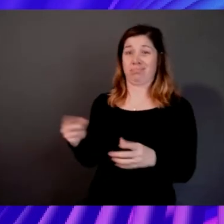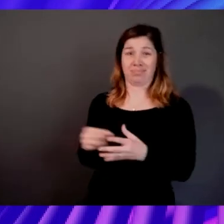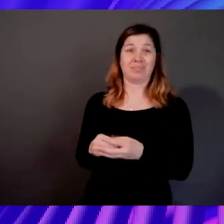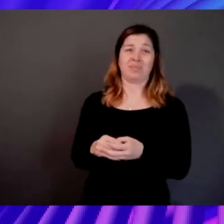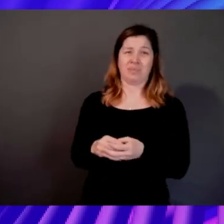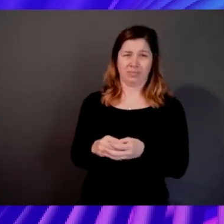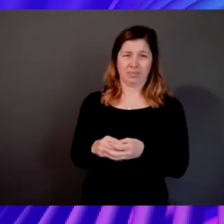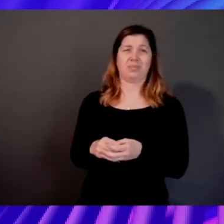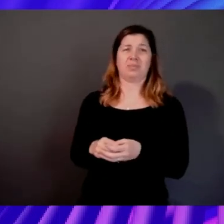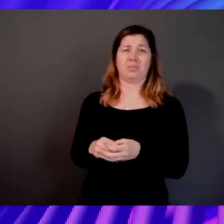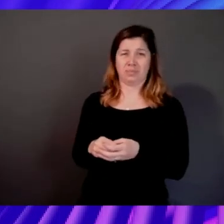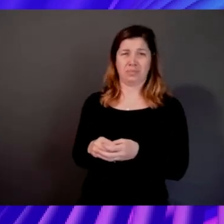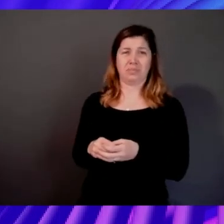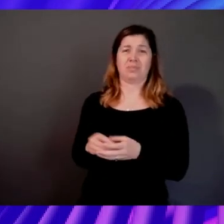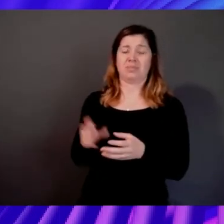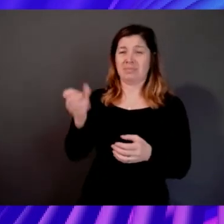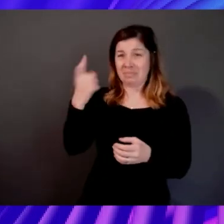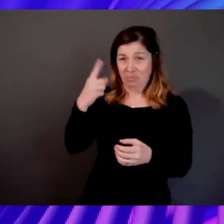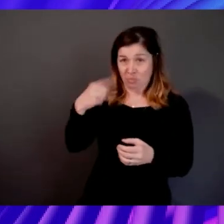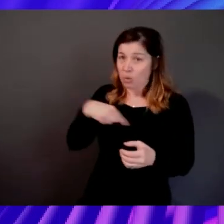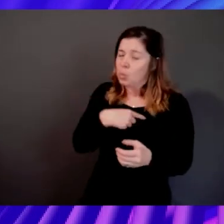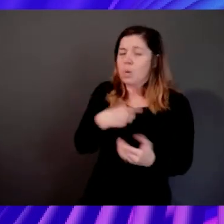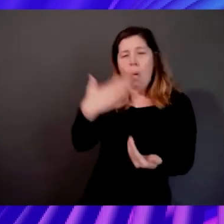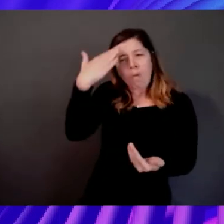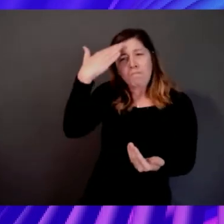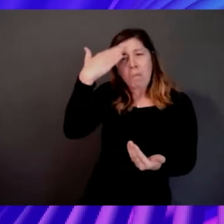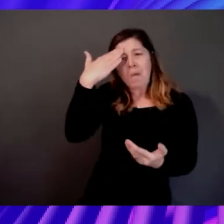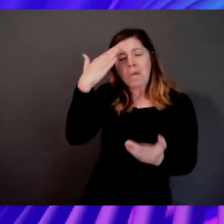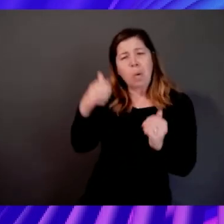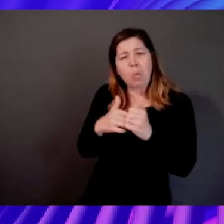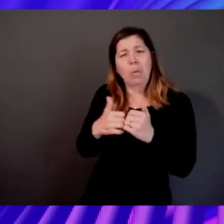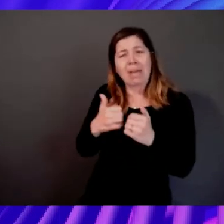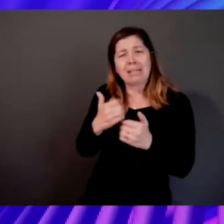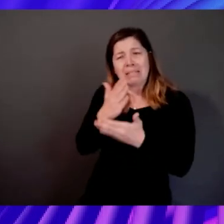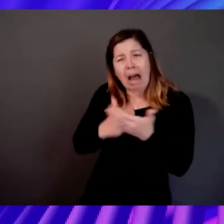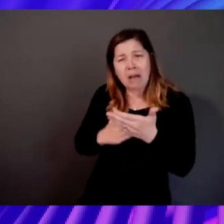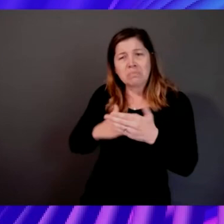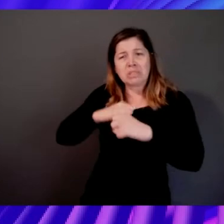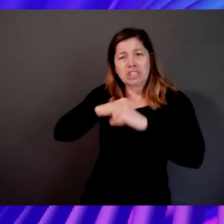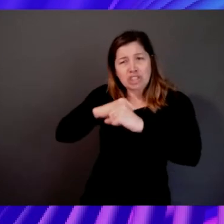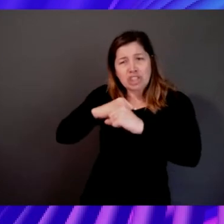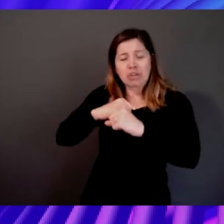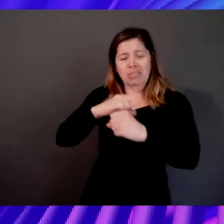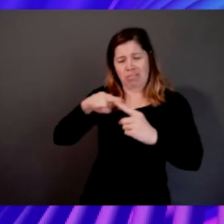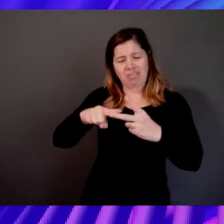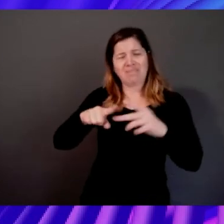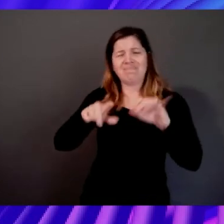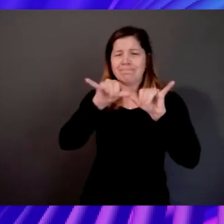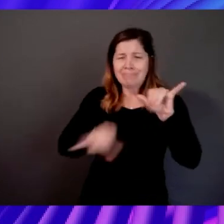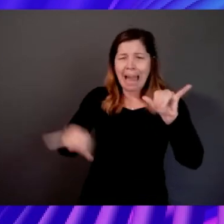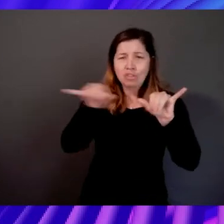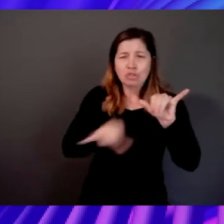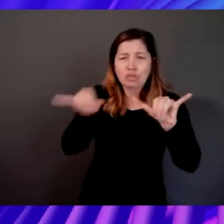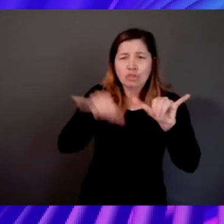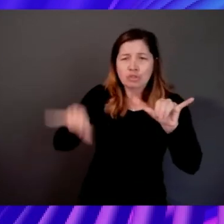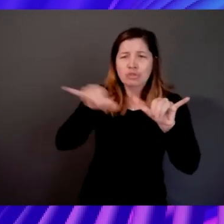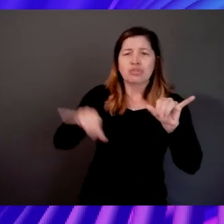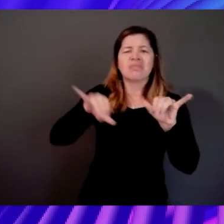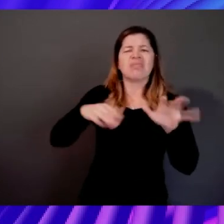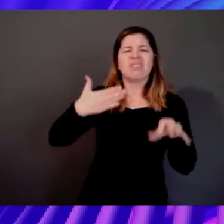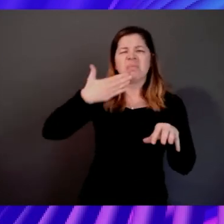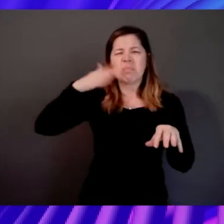something about security, and in particular around patterns and bad behaviors and bad actors, which is